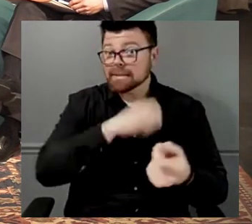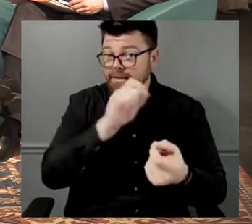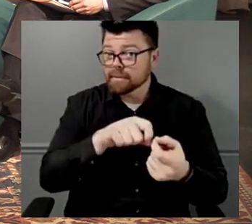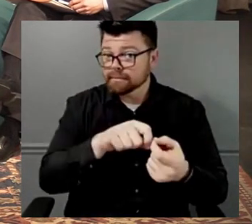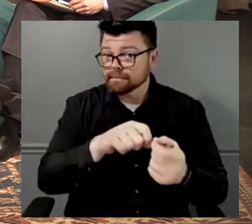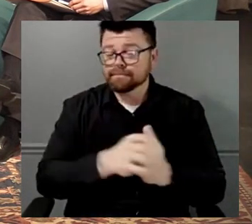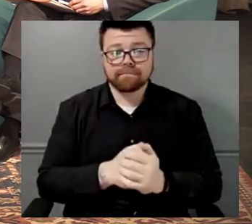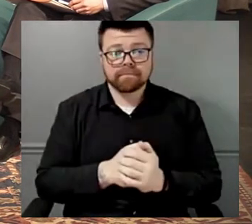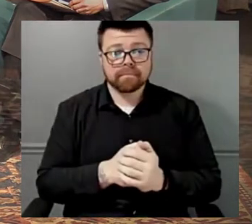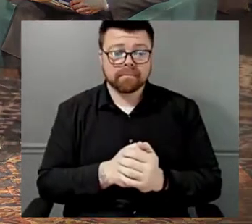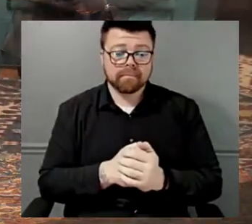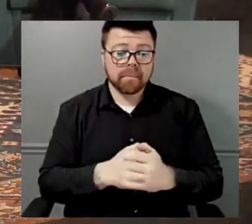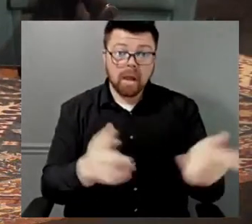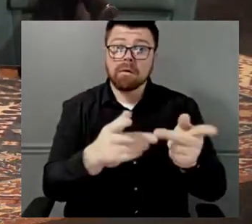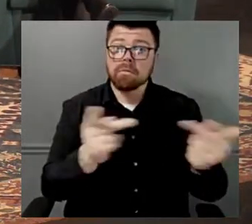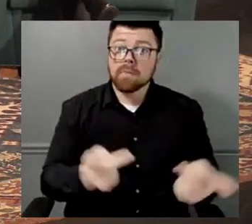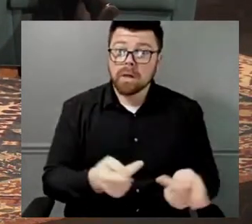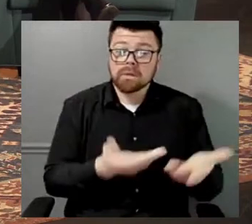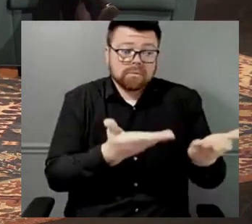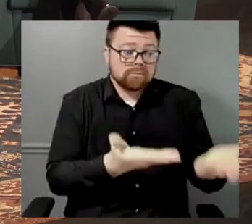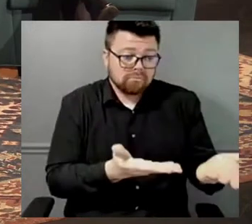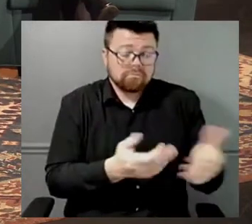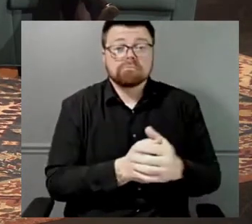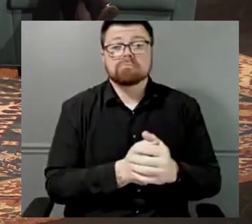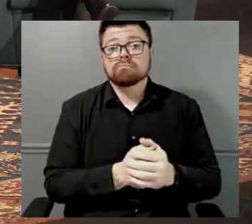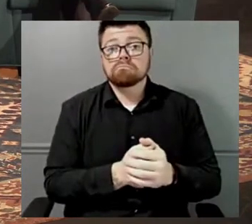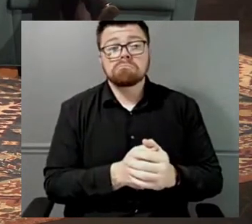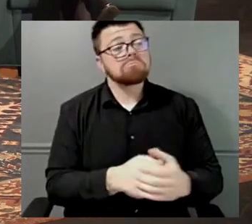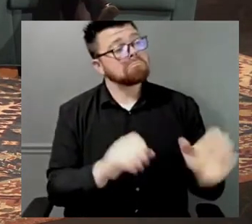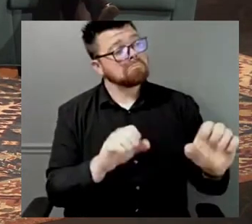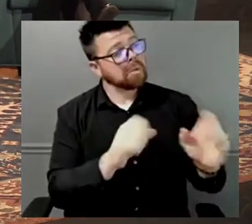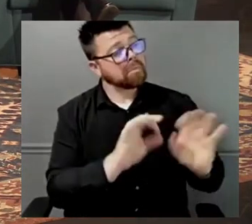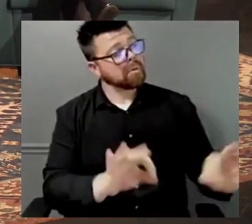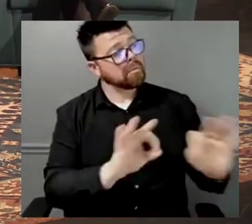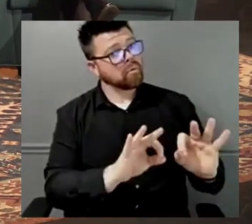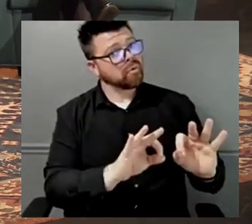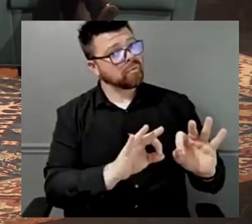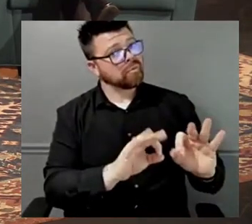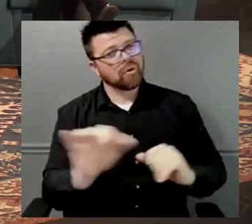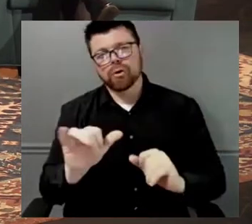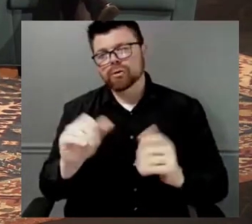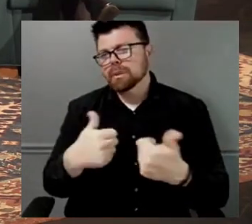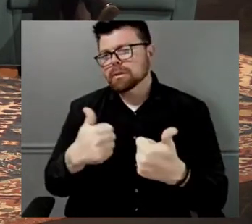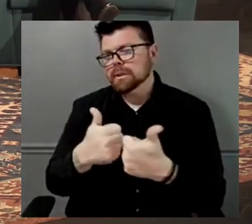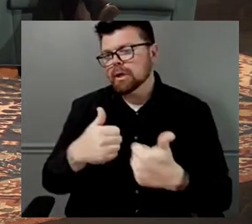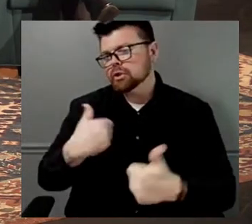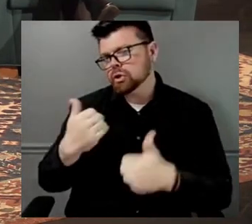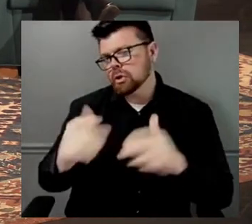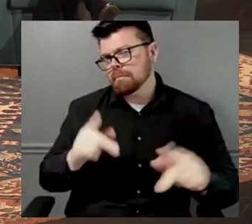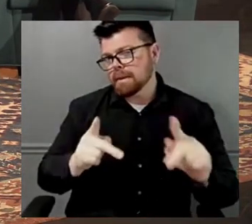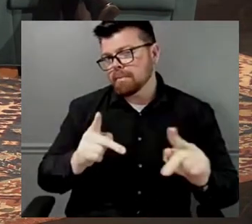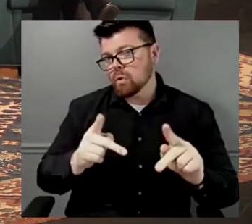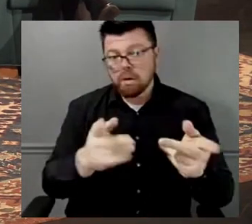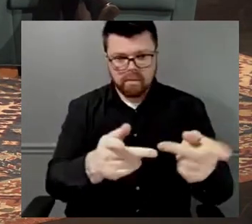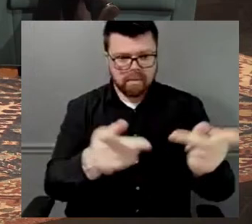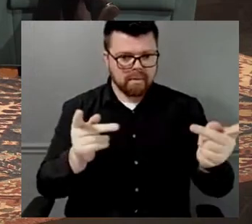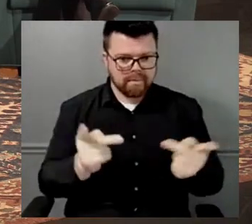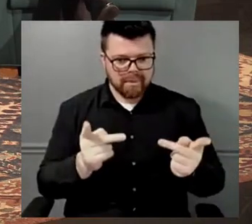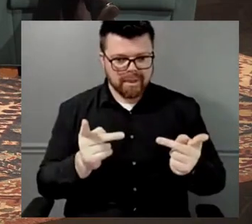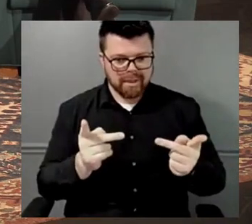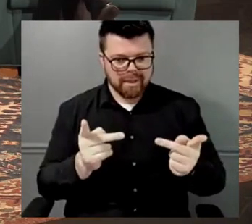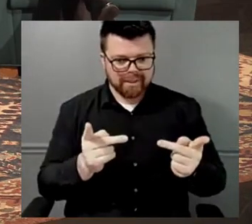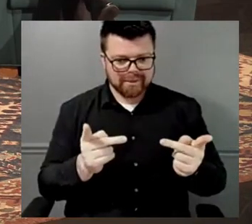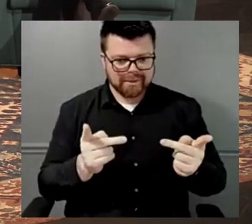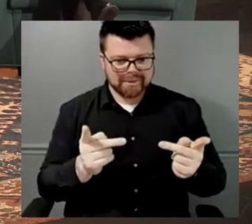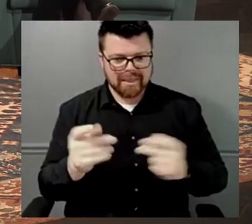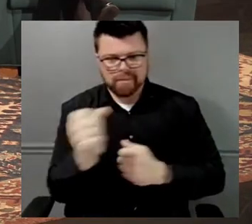place might be receding in importance. But I would like to challenge young people to put place back in front. I think in